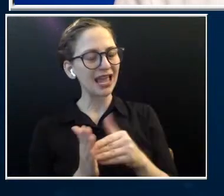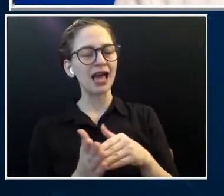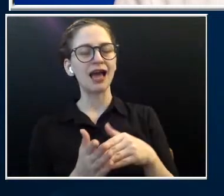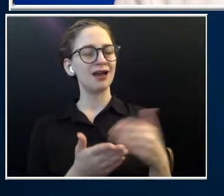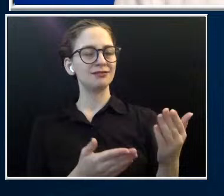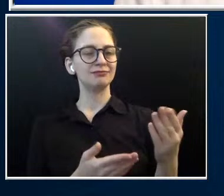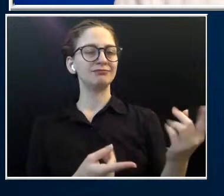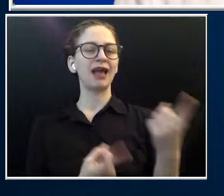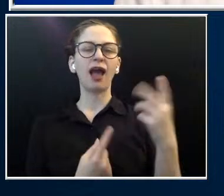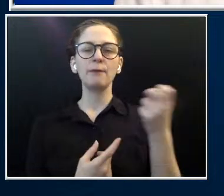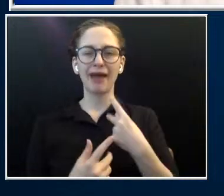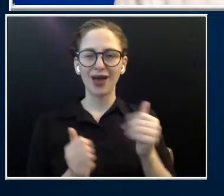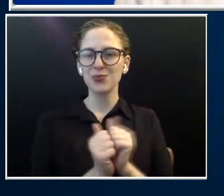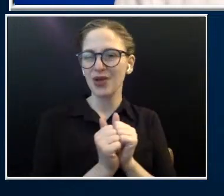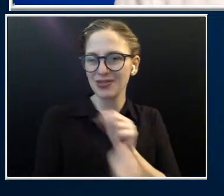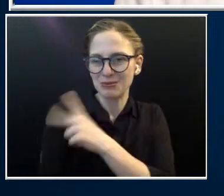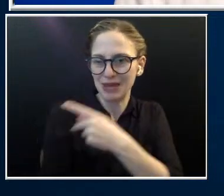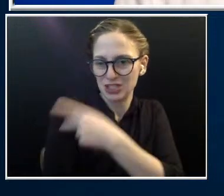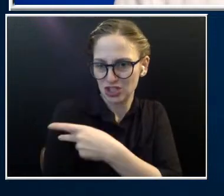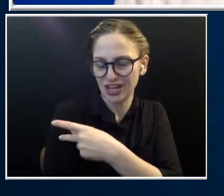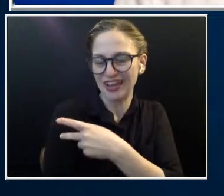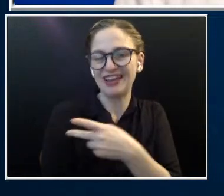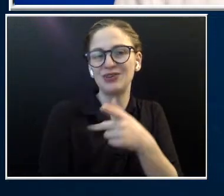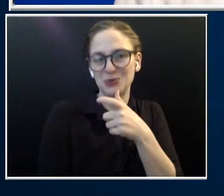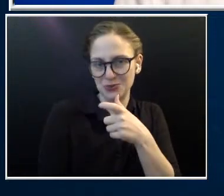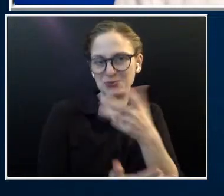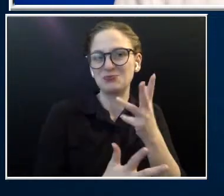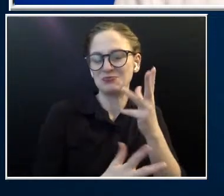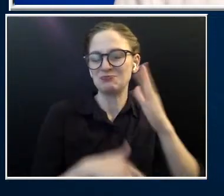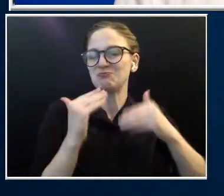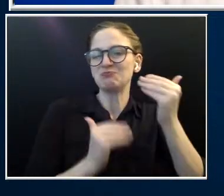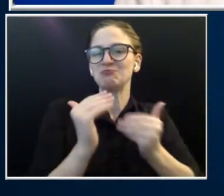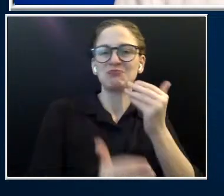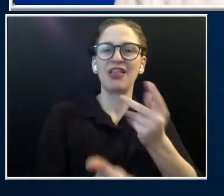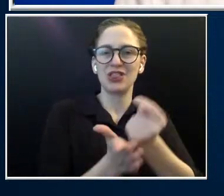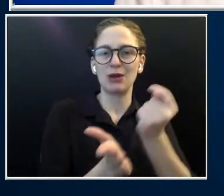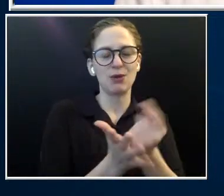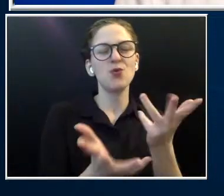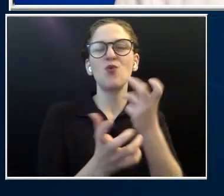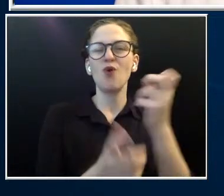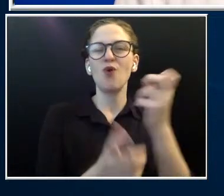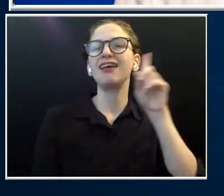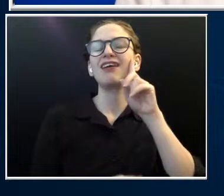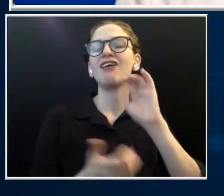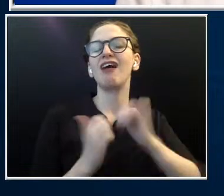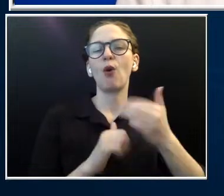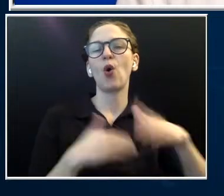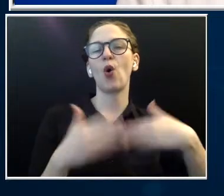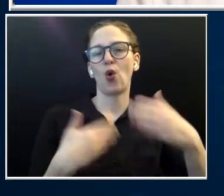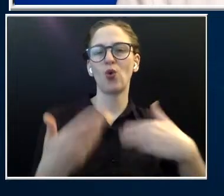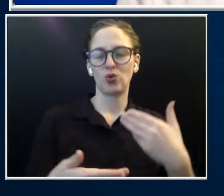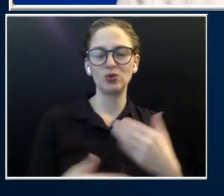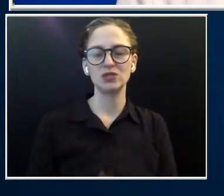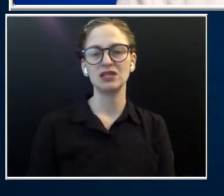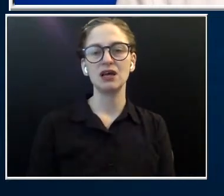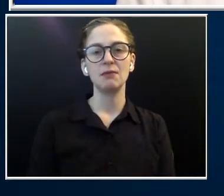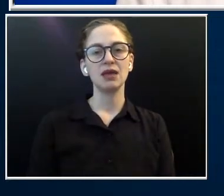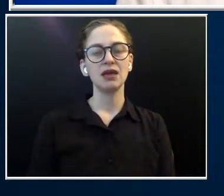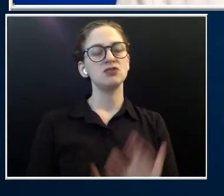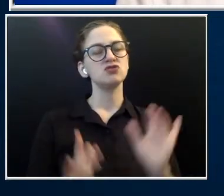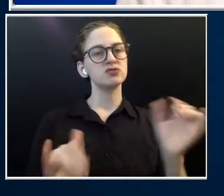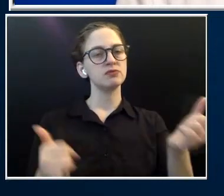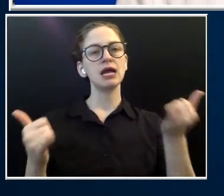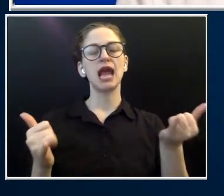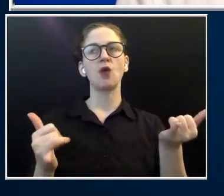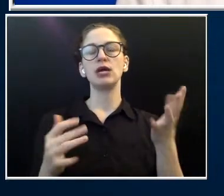let's go back to it. So you tell me when we do, is we want to have you come back, because this is an incredibly pivotal moment in the